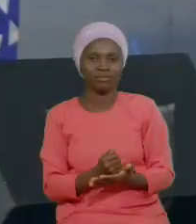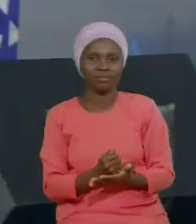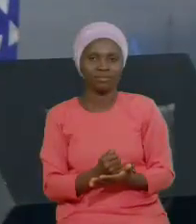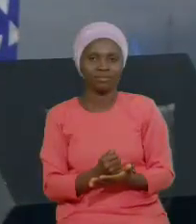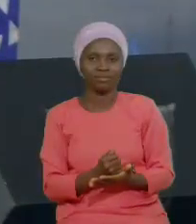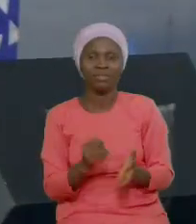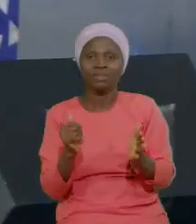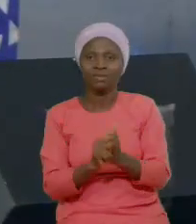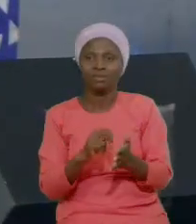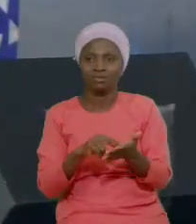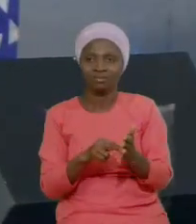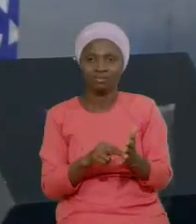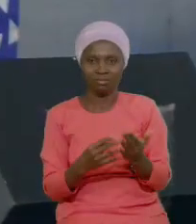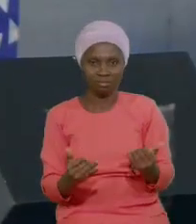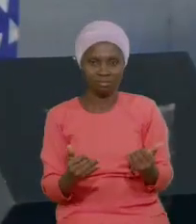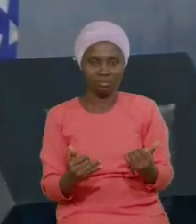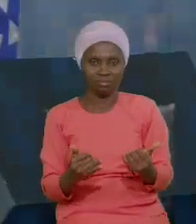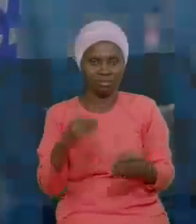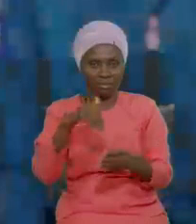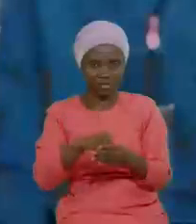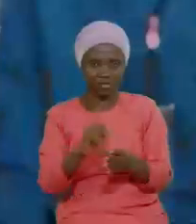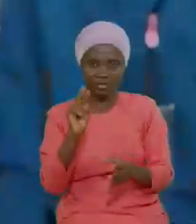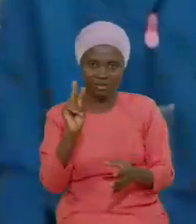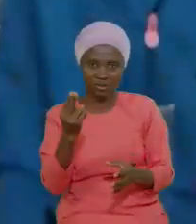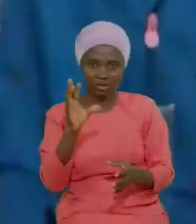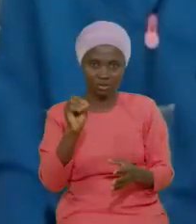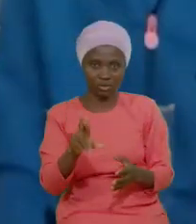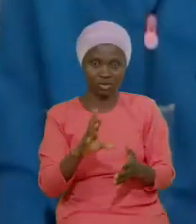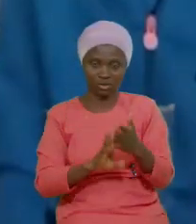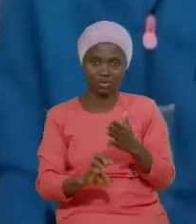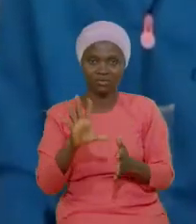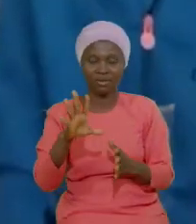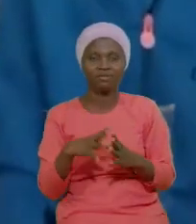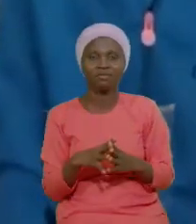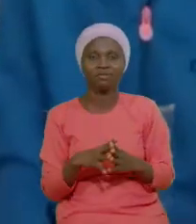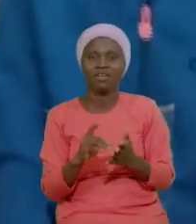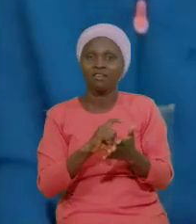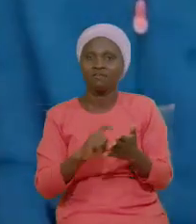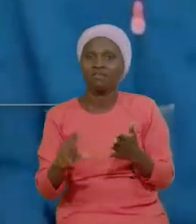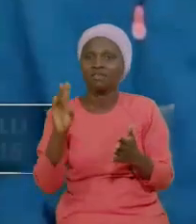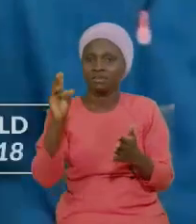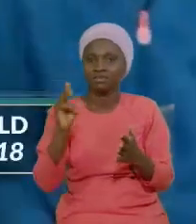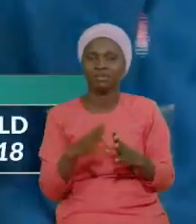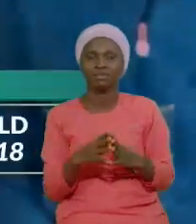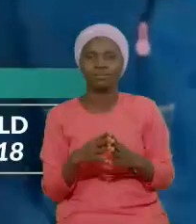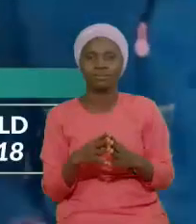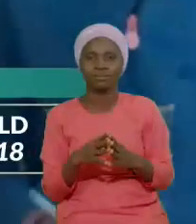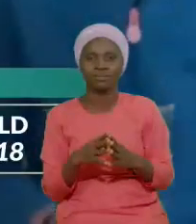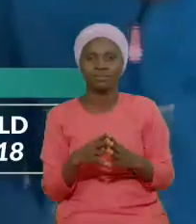Let me look at this in 2 Corinthians chapter 5, verse 17.